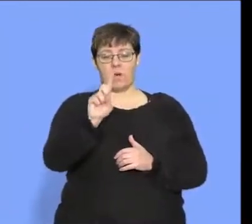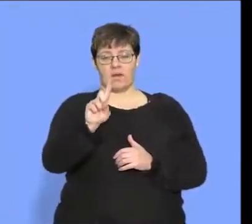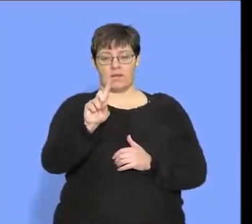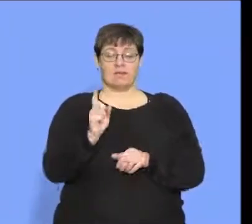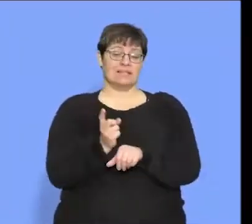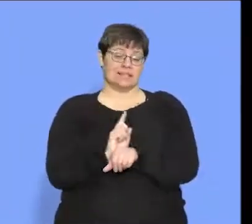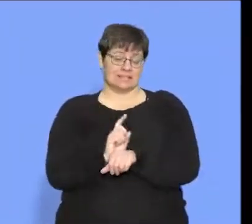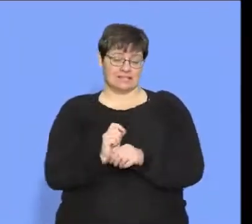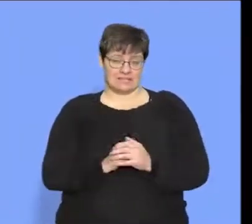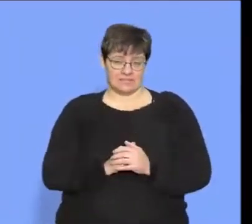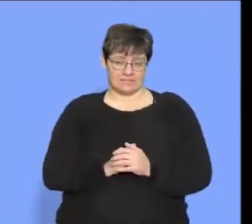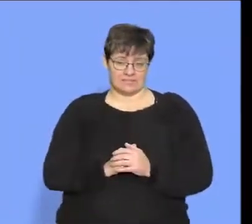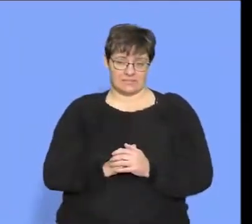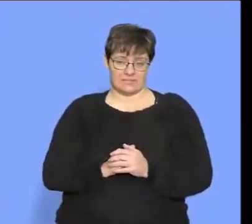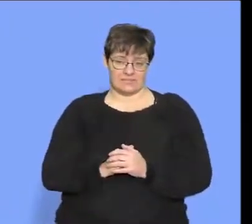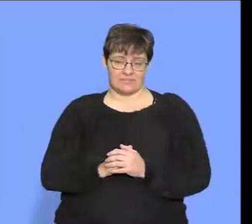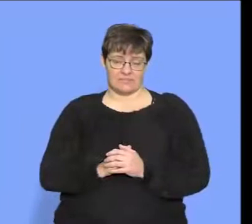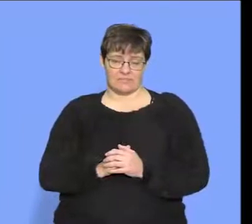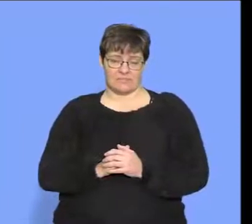501 seconds.